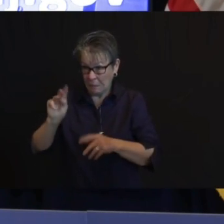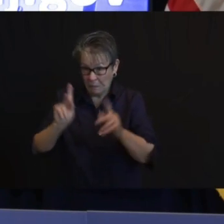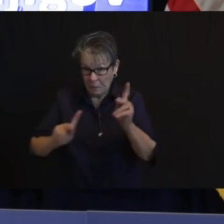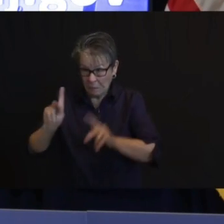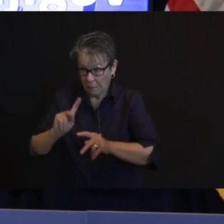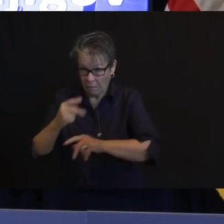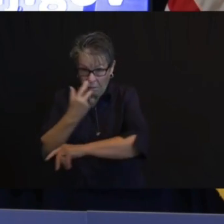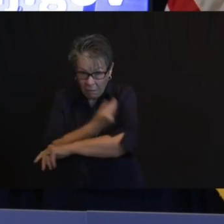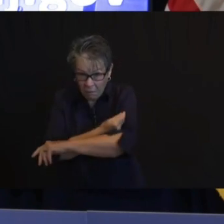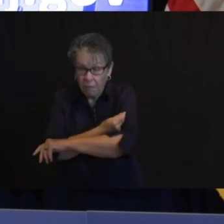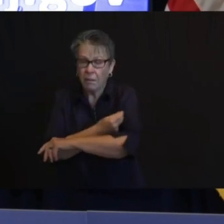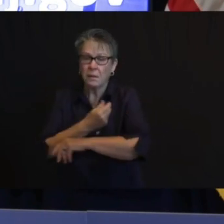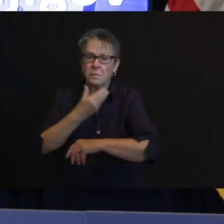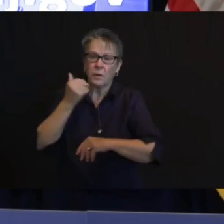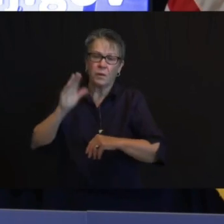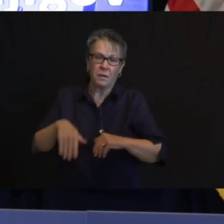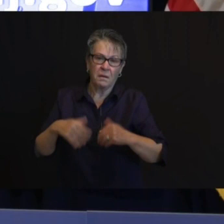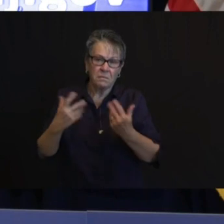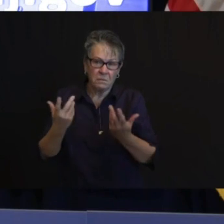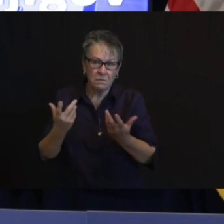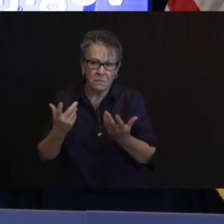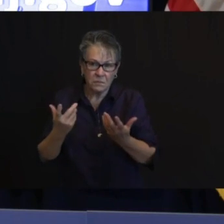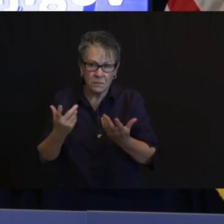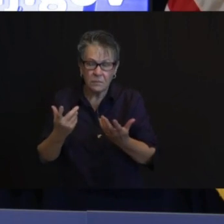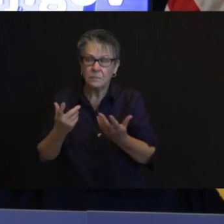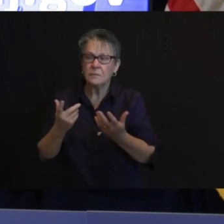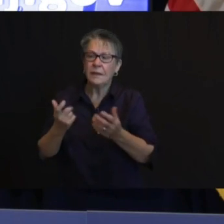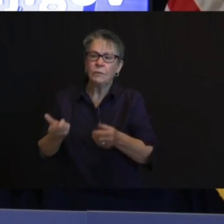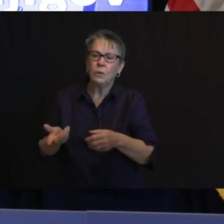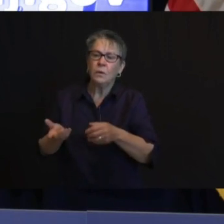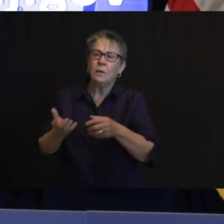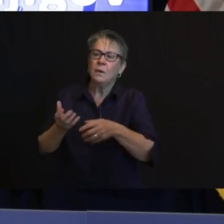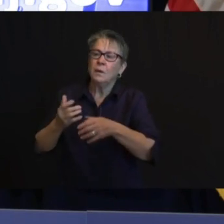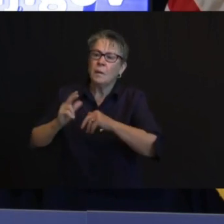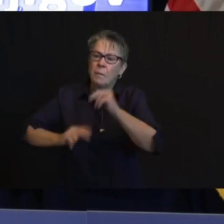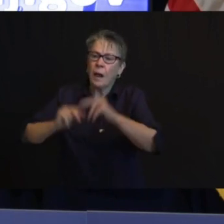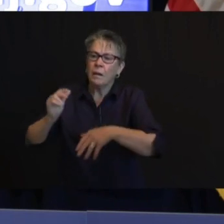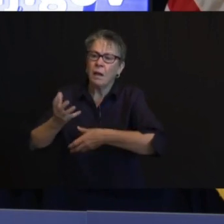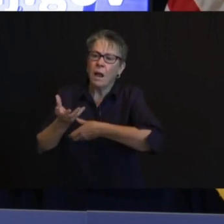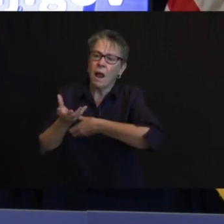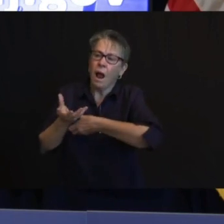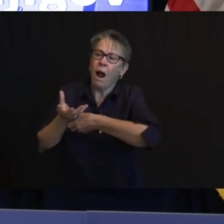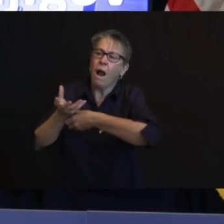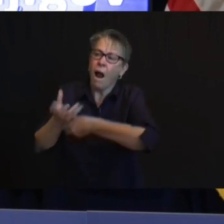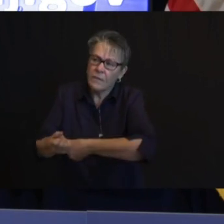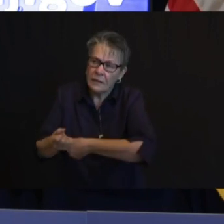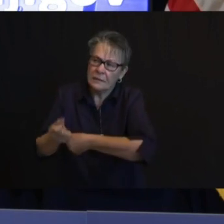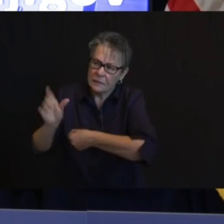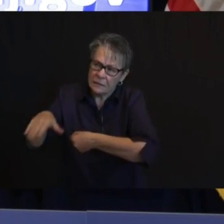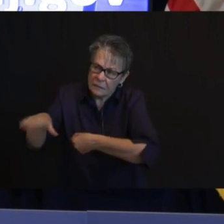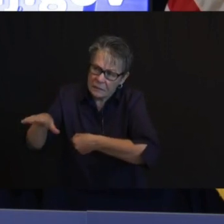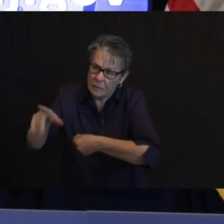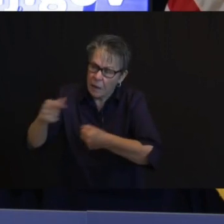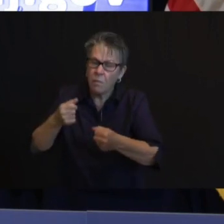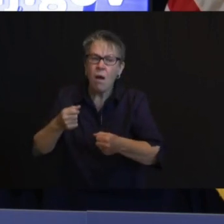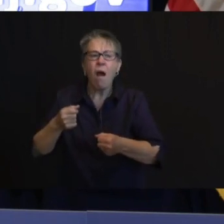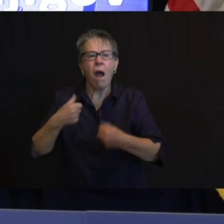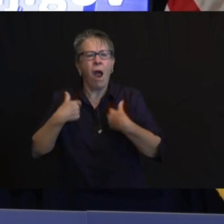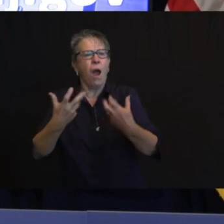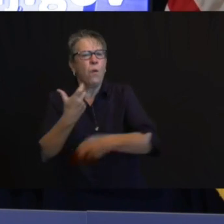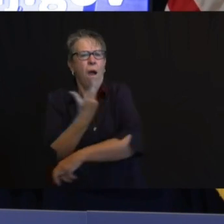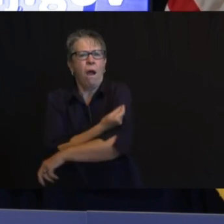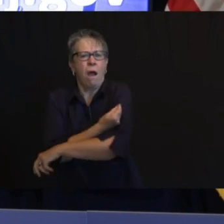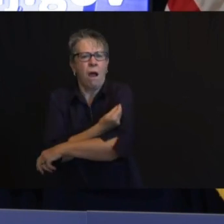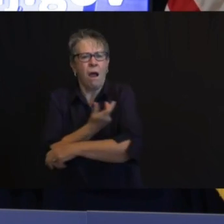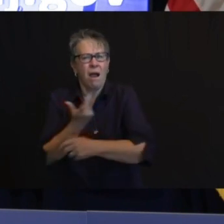in the vaccination, so more individuals will opt to get vaccinated. We are in the process of developing a public